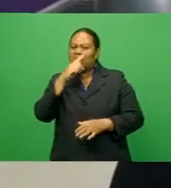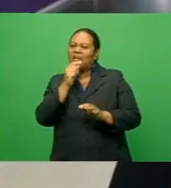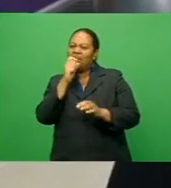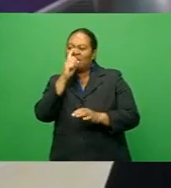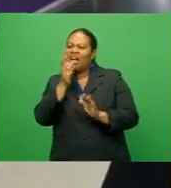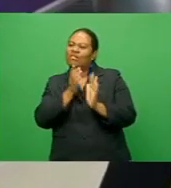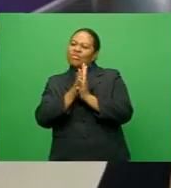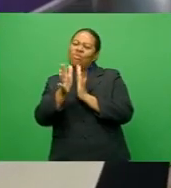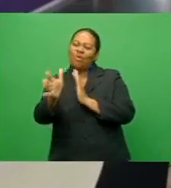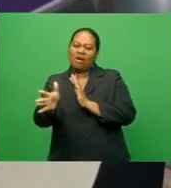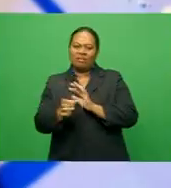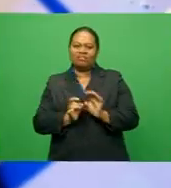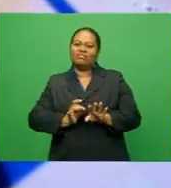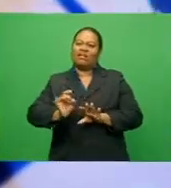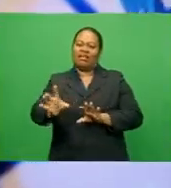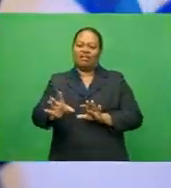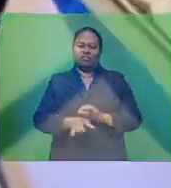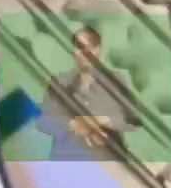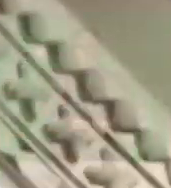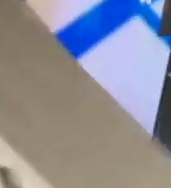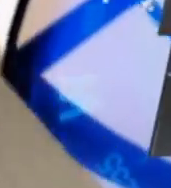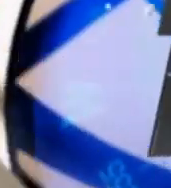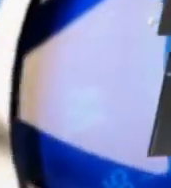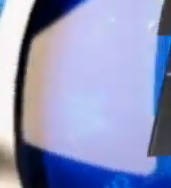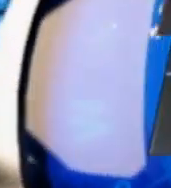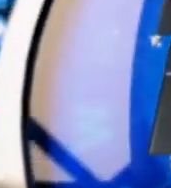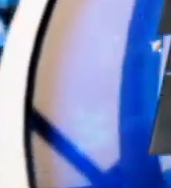of their house and gather around.